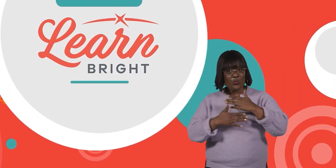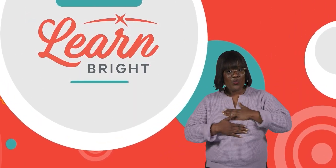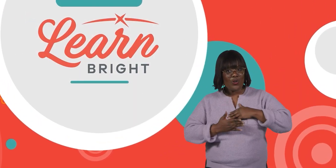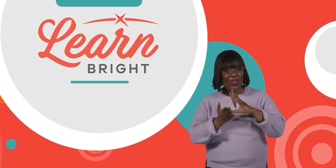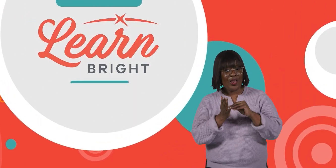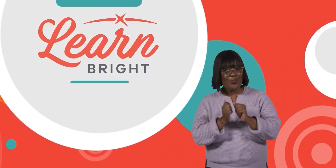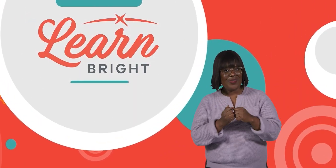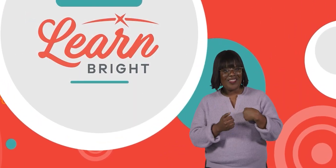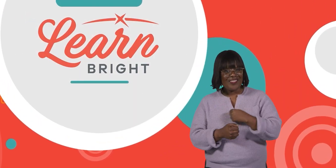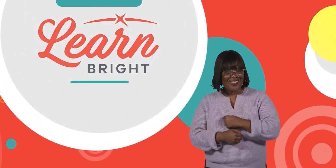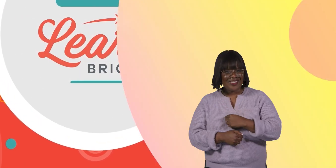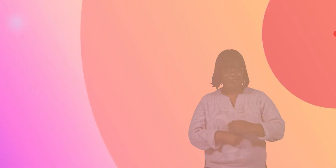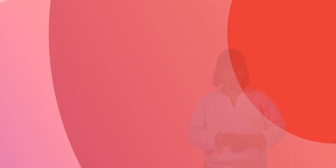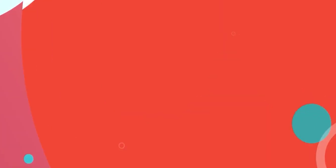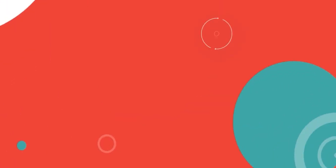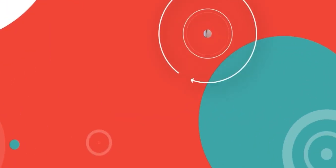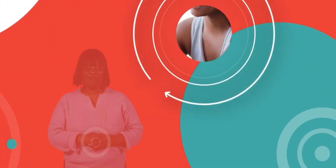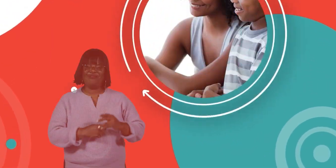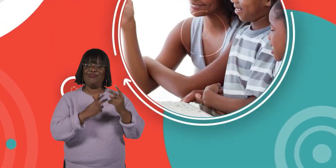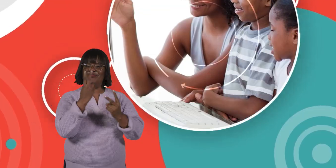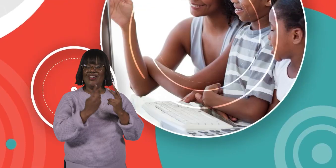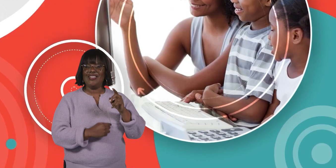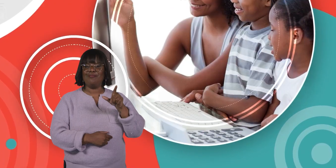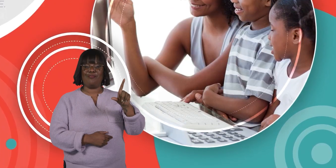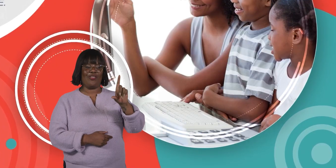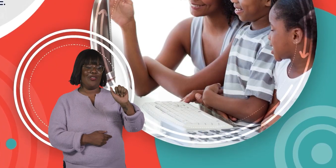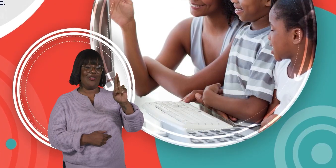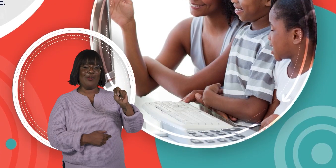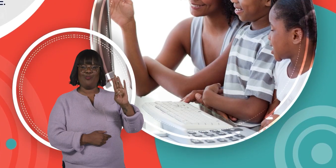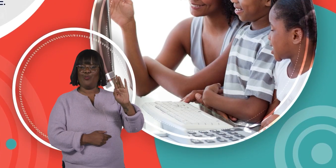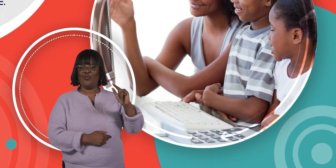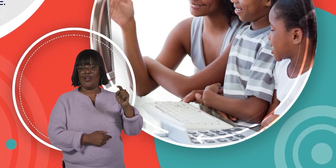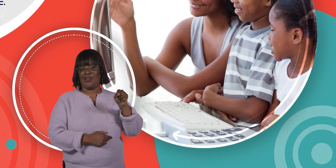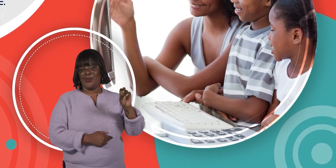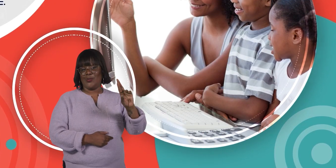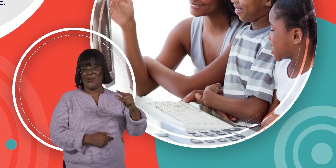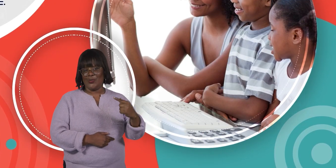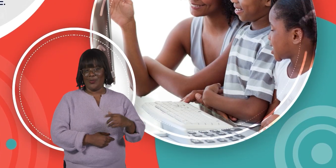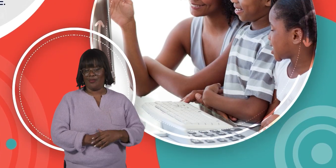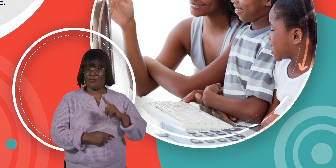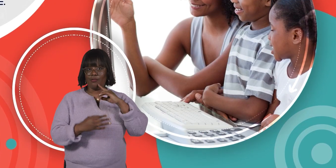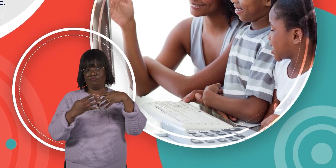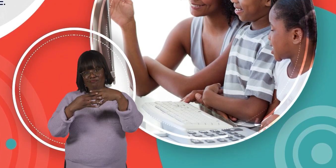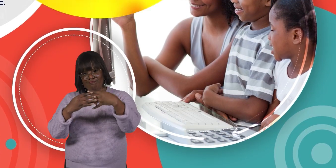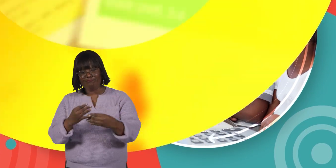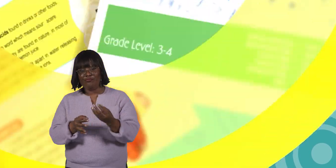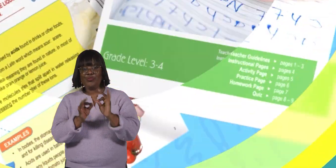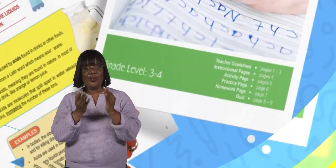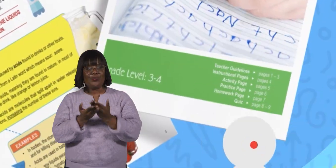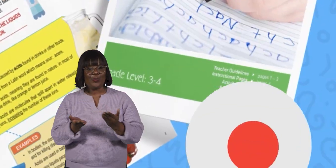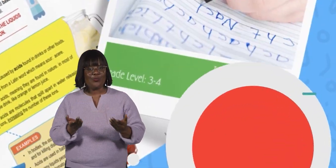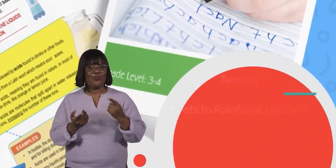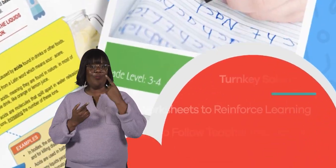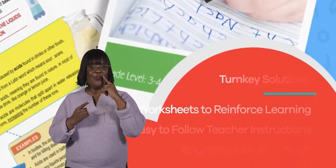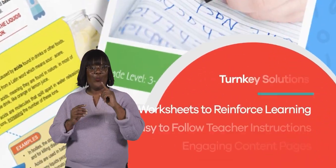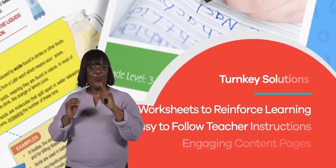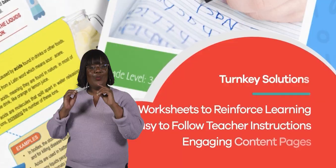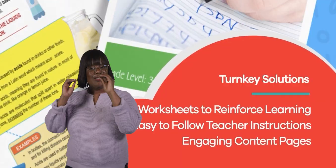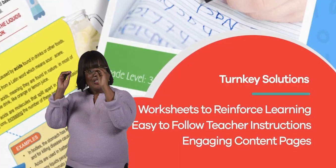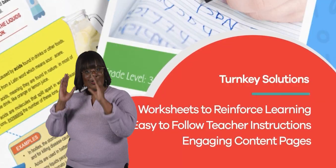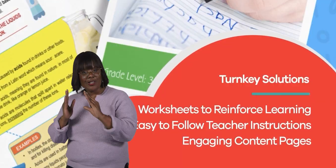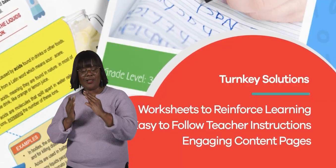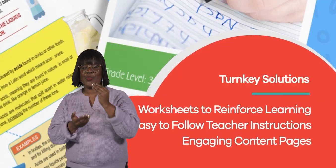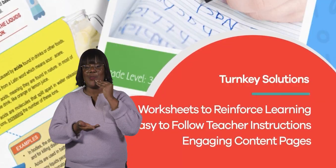with us. Visit us at LearnBrite.org for thousands of free resources and turnkey